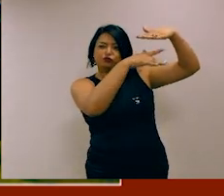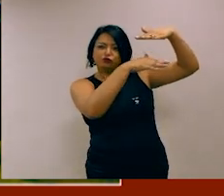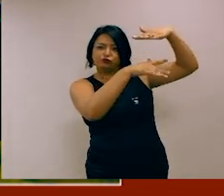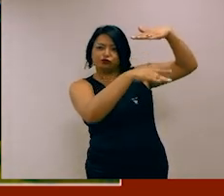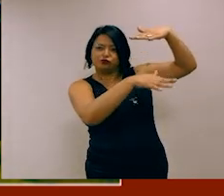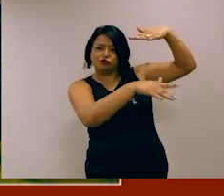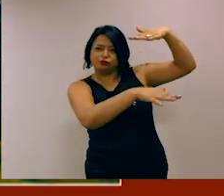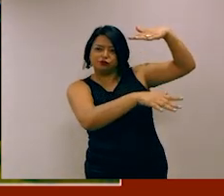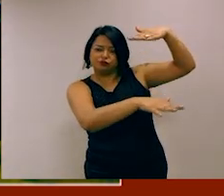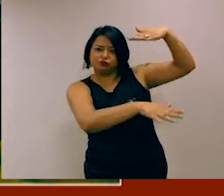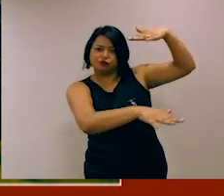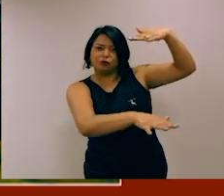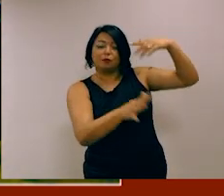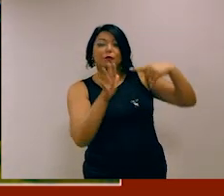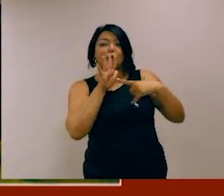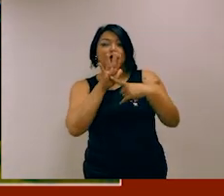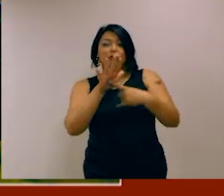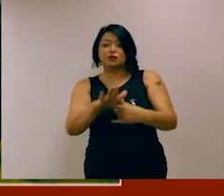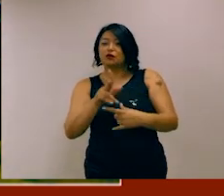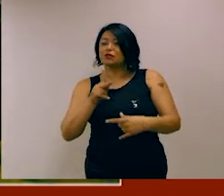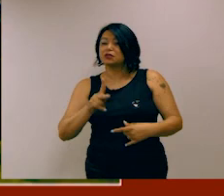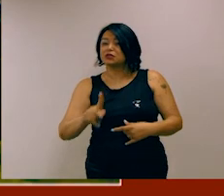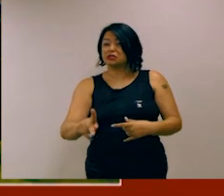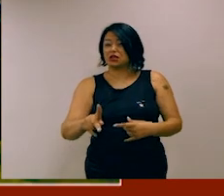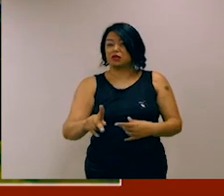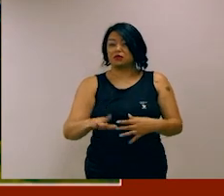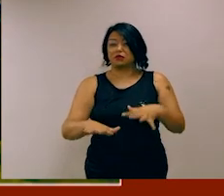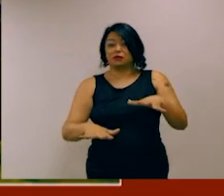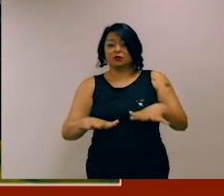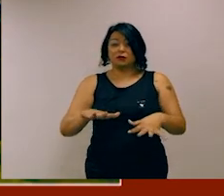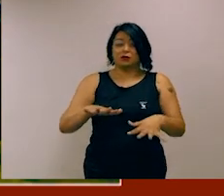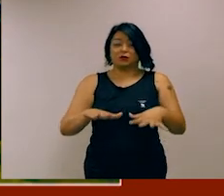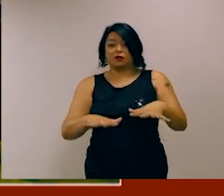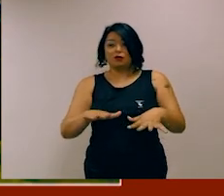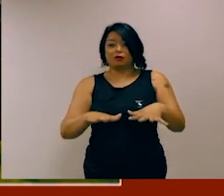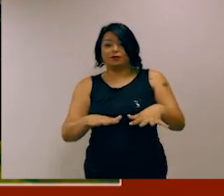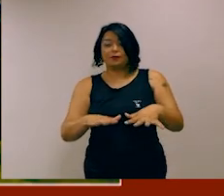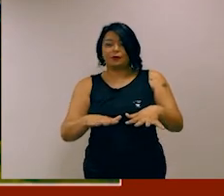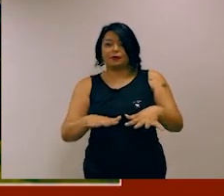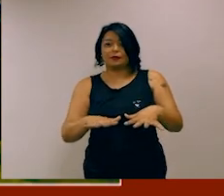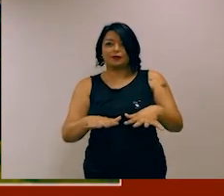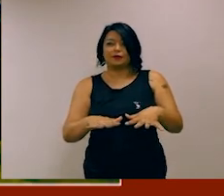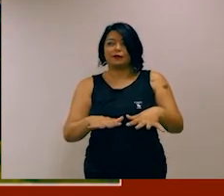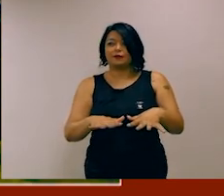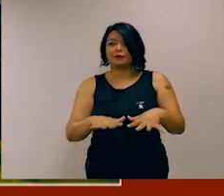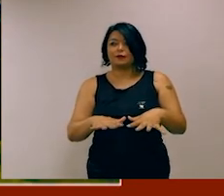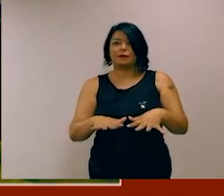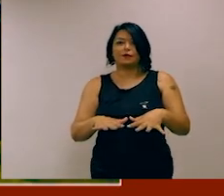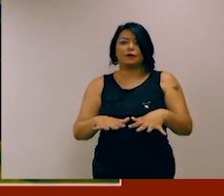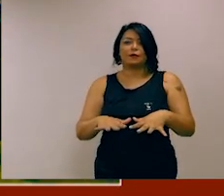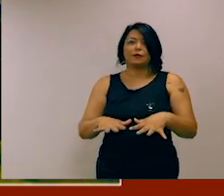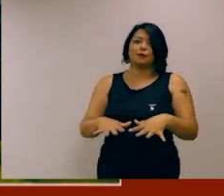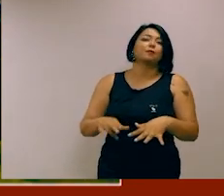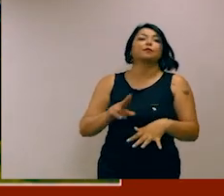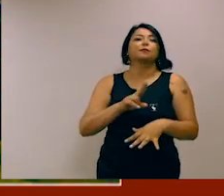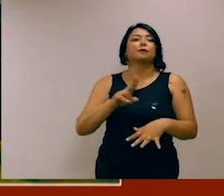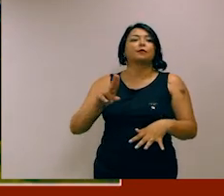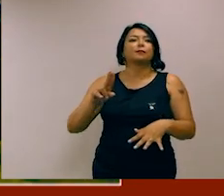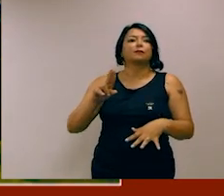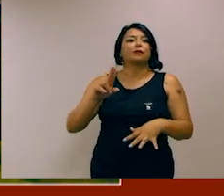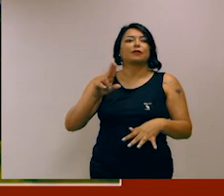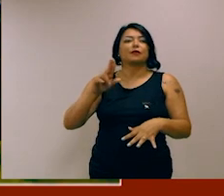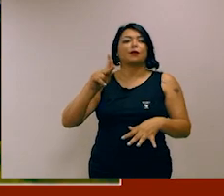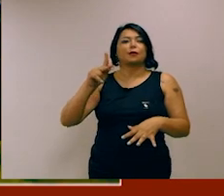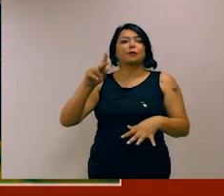And walking to the effluent dam, it always showed to us that it was unstable. And then where you